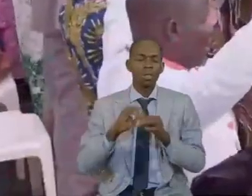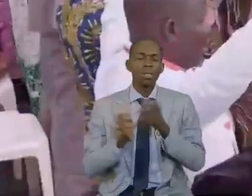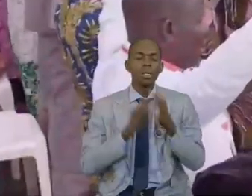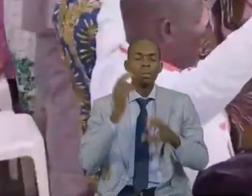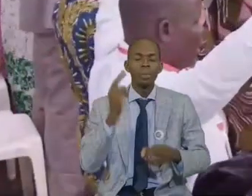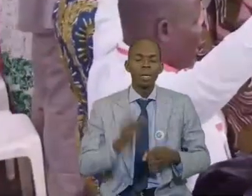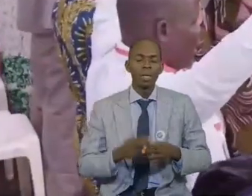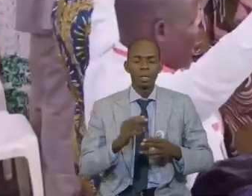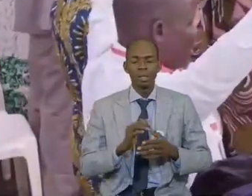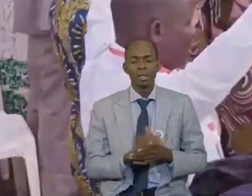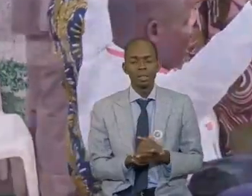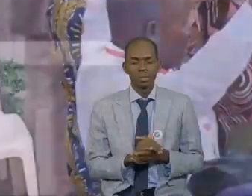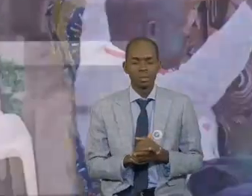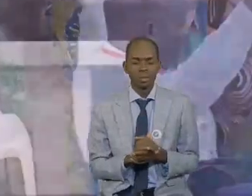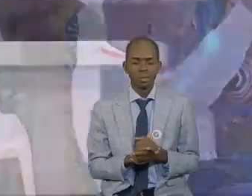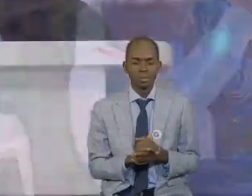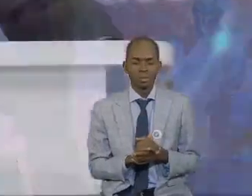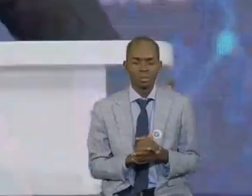name.